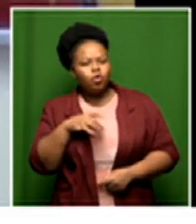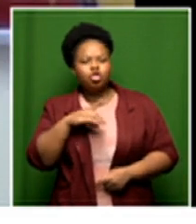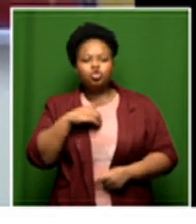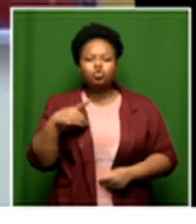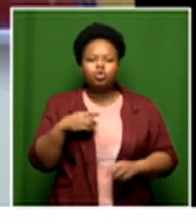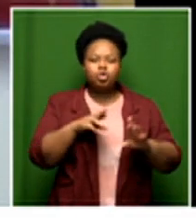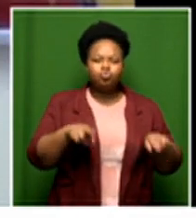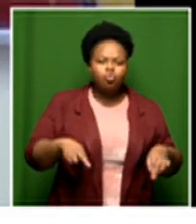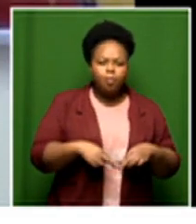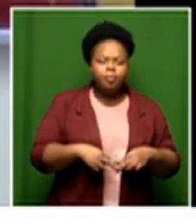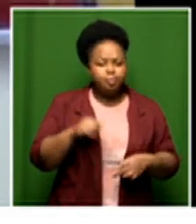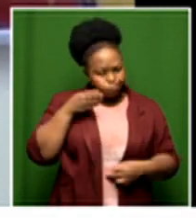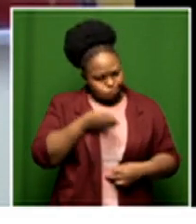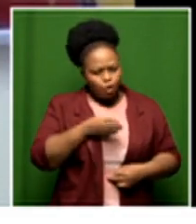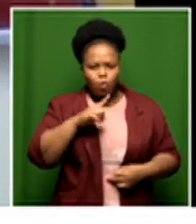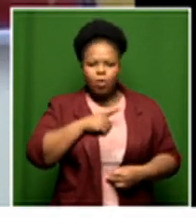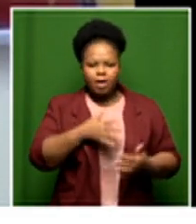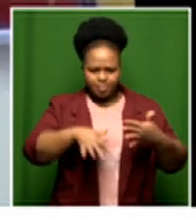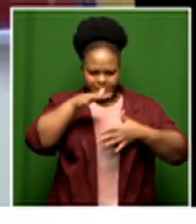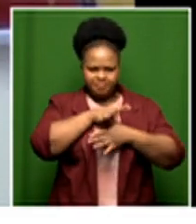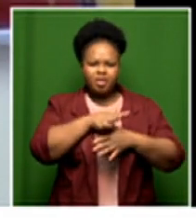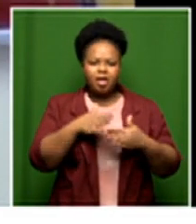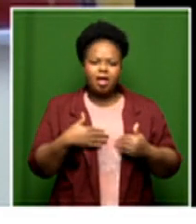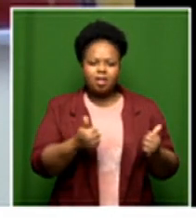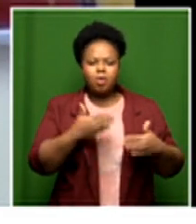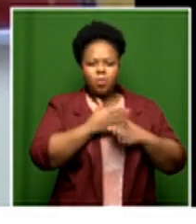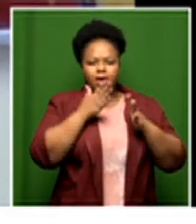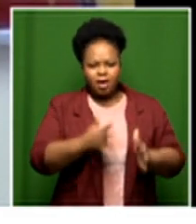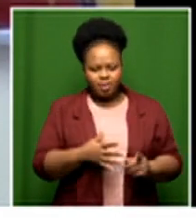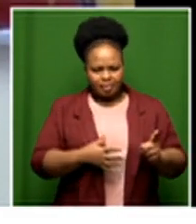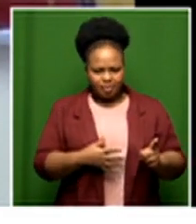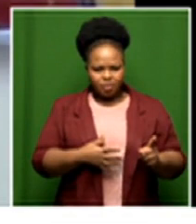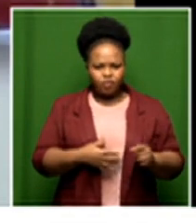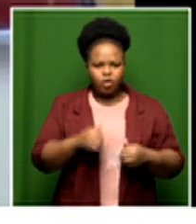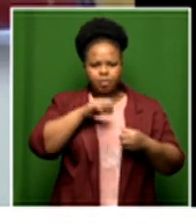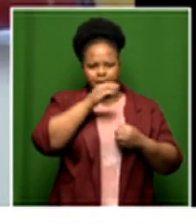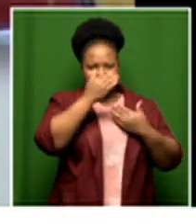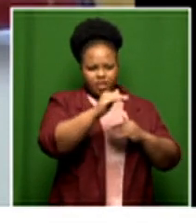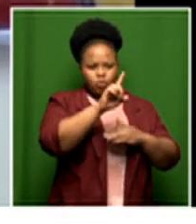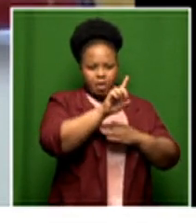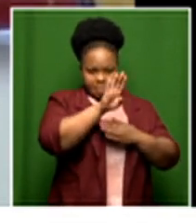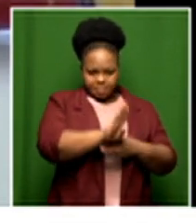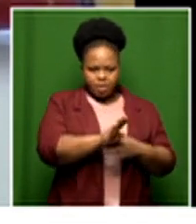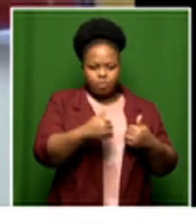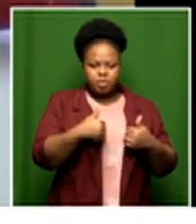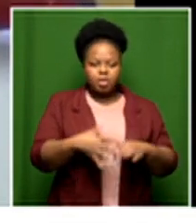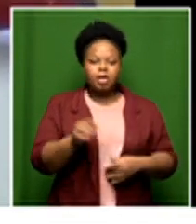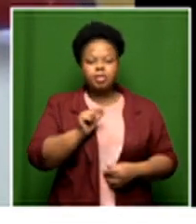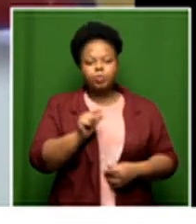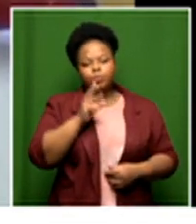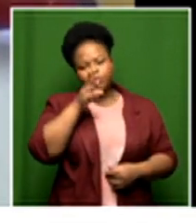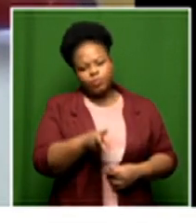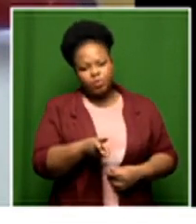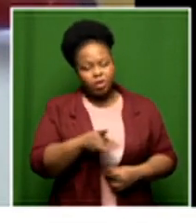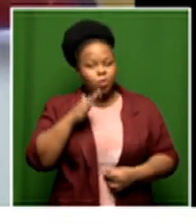people working in surgeries, because they fall under phase 1B. we are going to start with that as soon